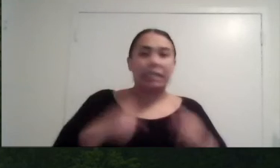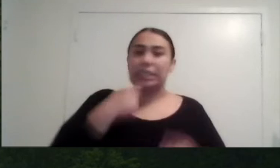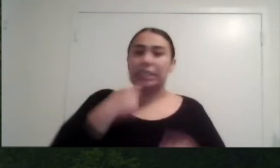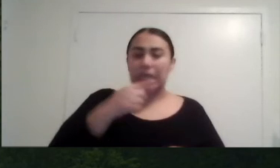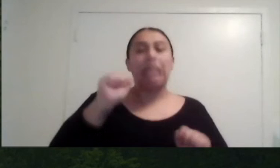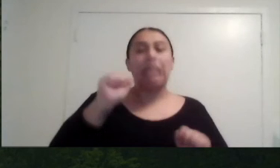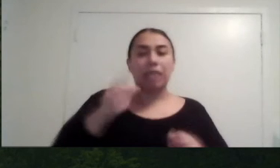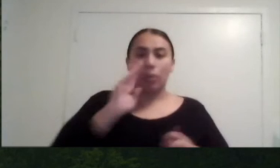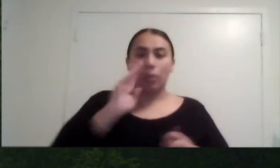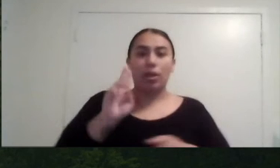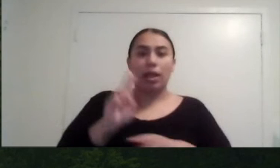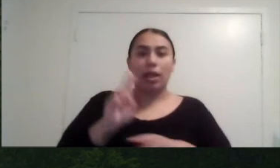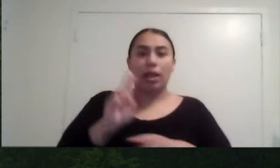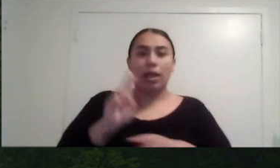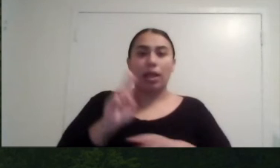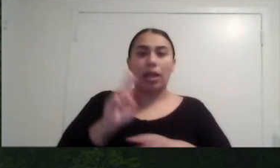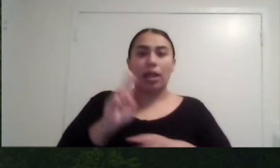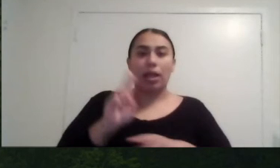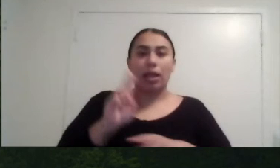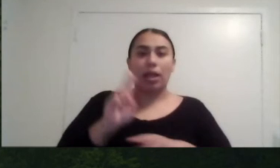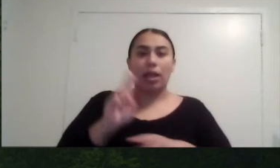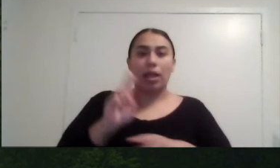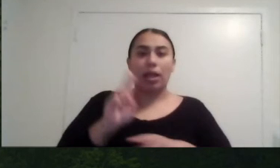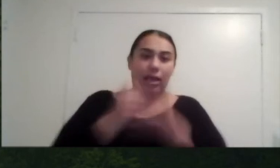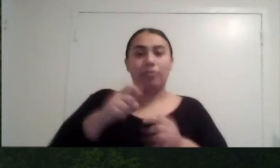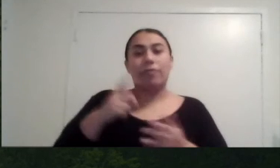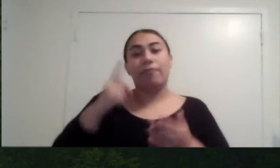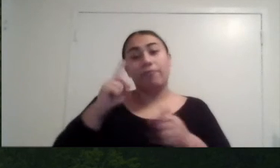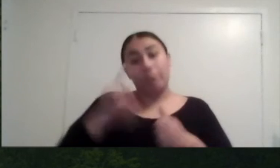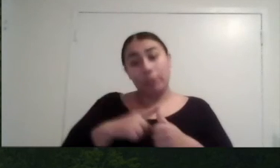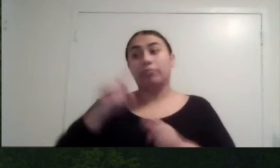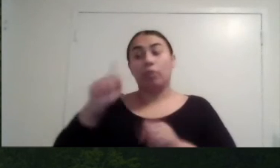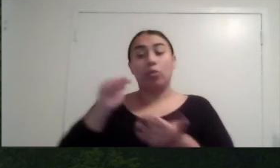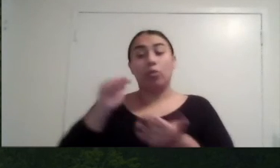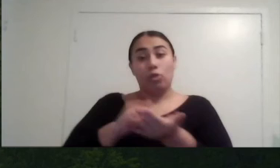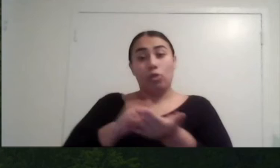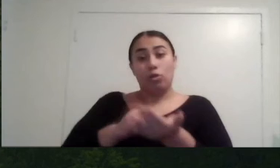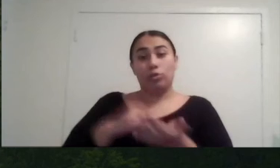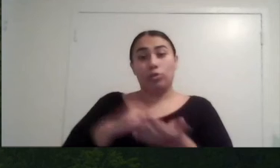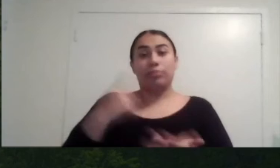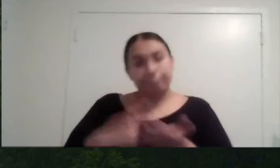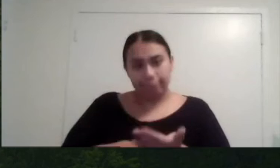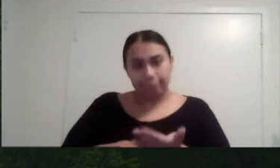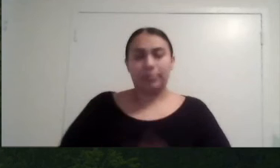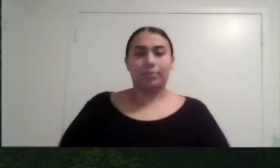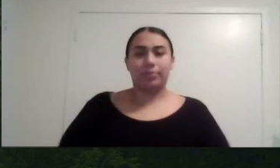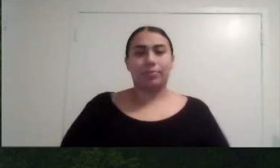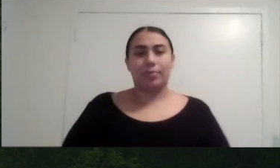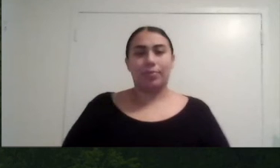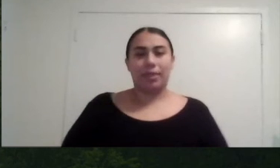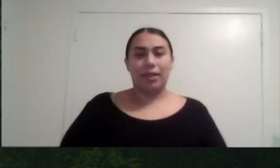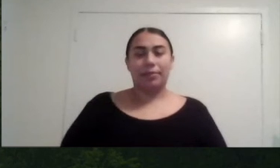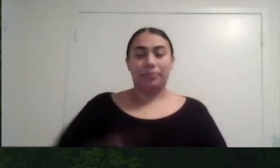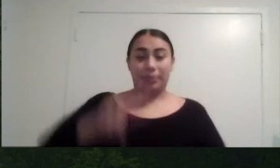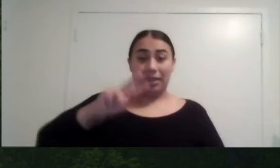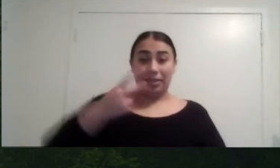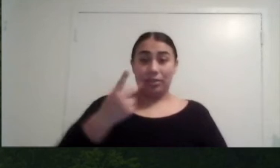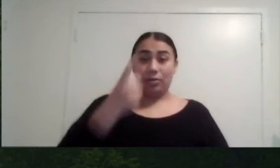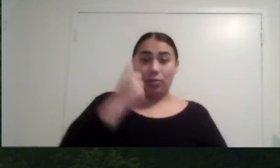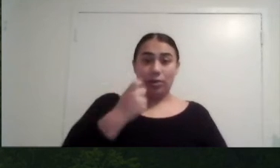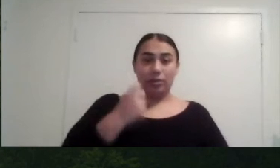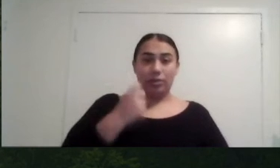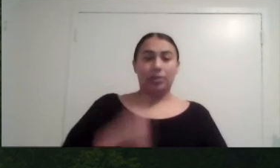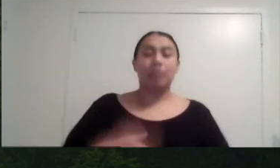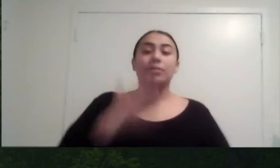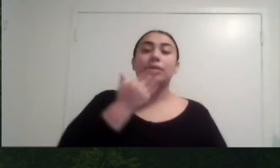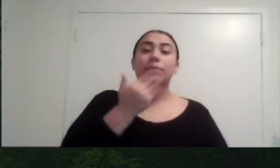what could be the cause of your blood pressure and ways to lower it. The second question we've received is, I have a family history of diabetes.